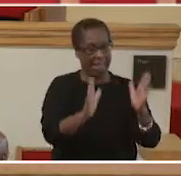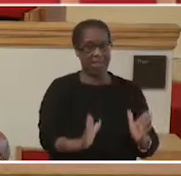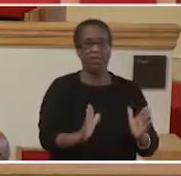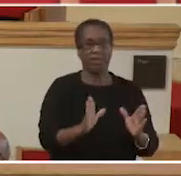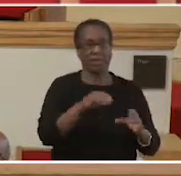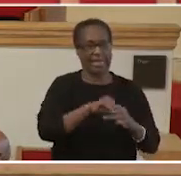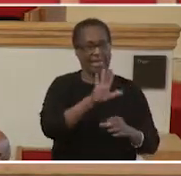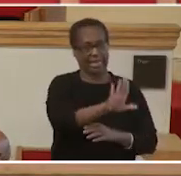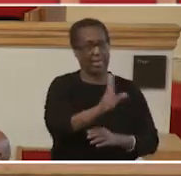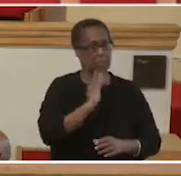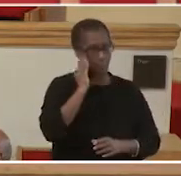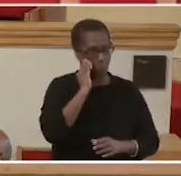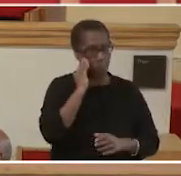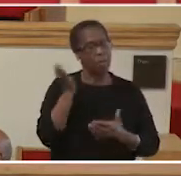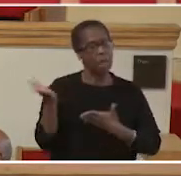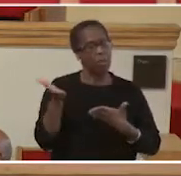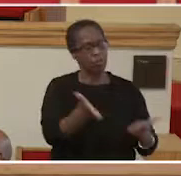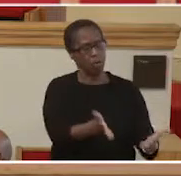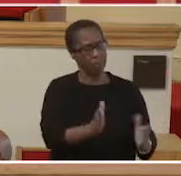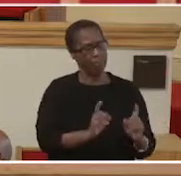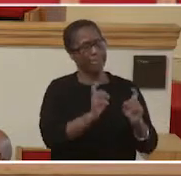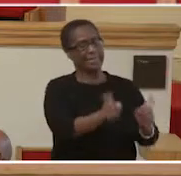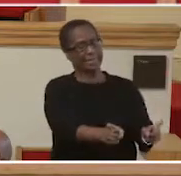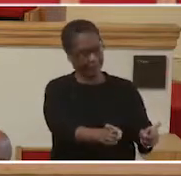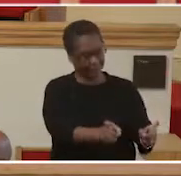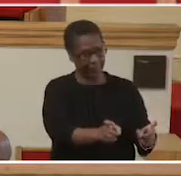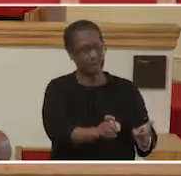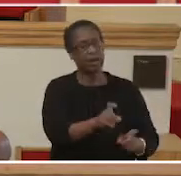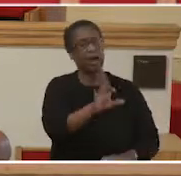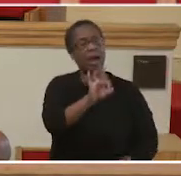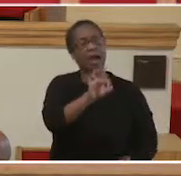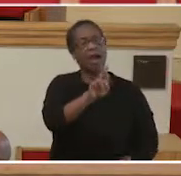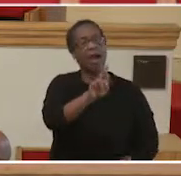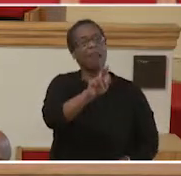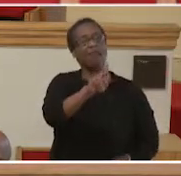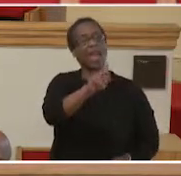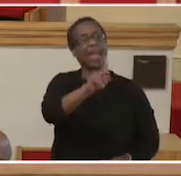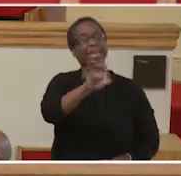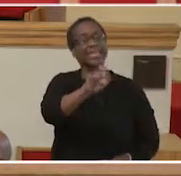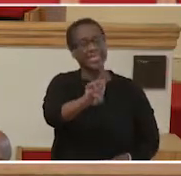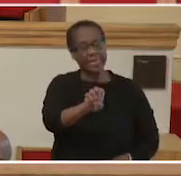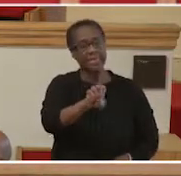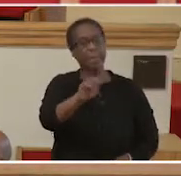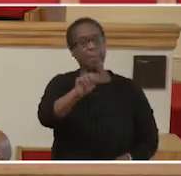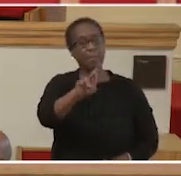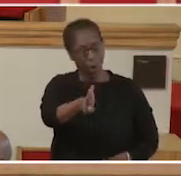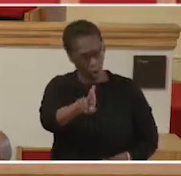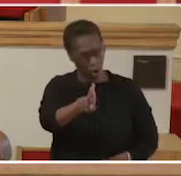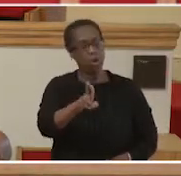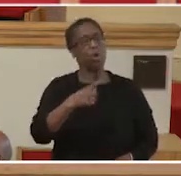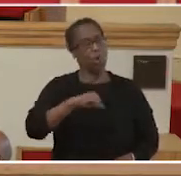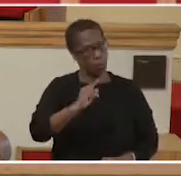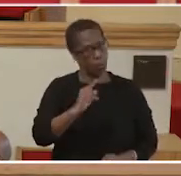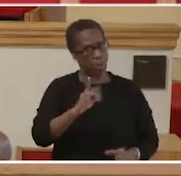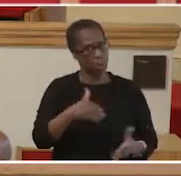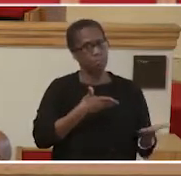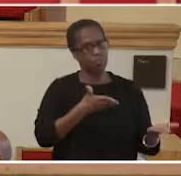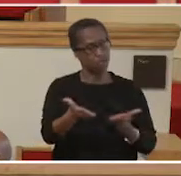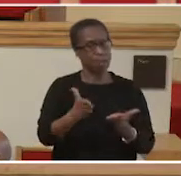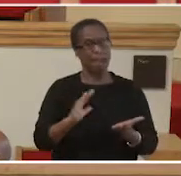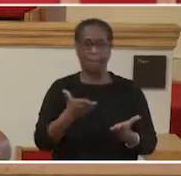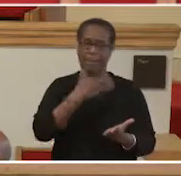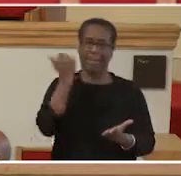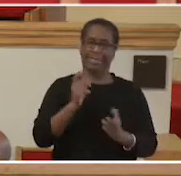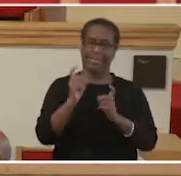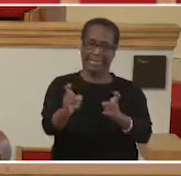his home. They brought to him gifts of gold, frankincense, and myrrh. We bring God our best gift today, as he is